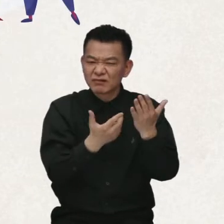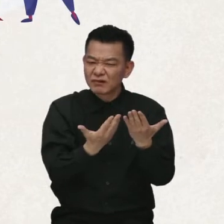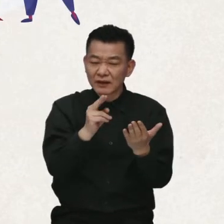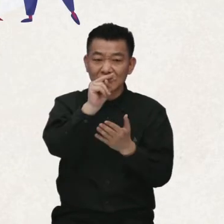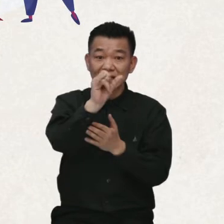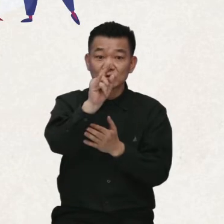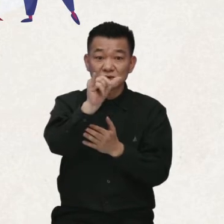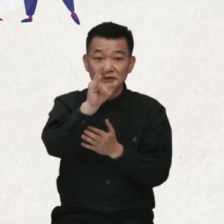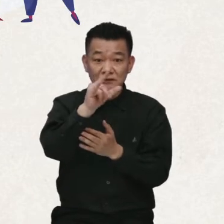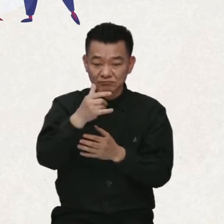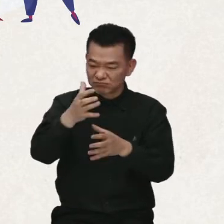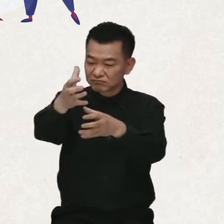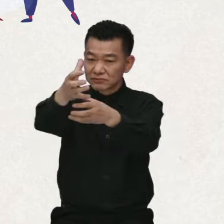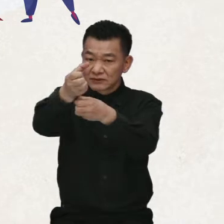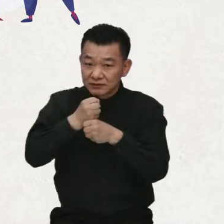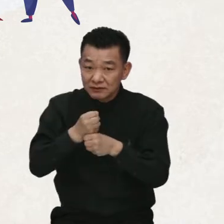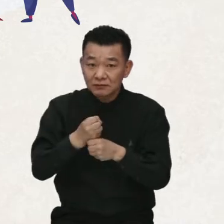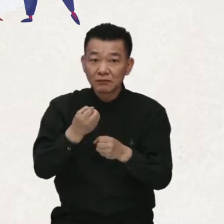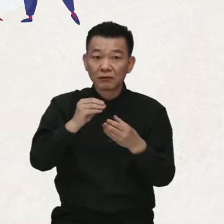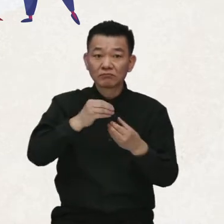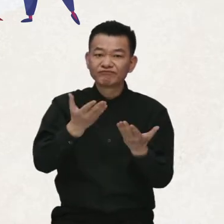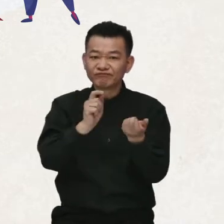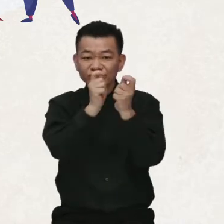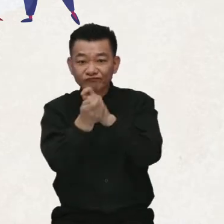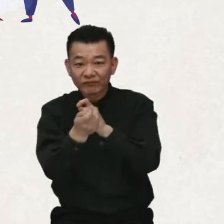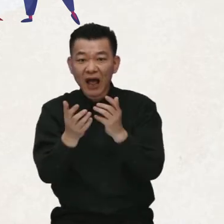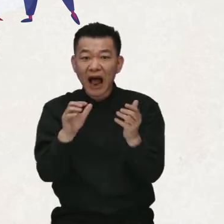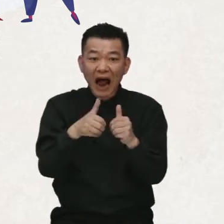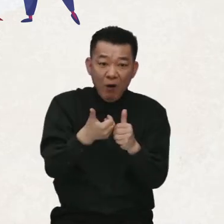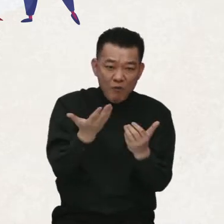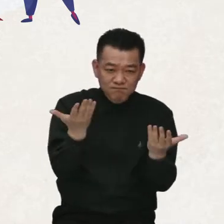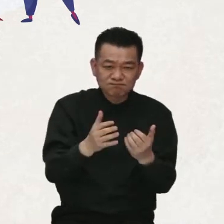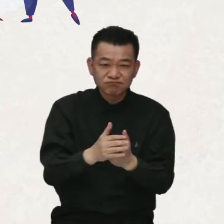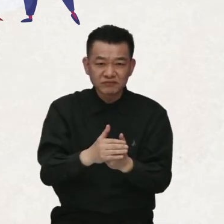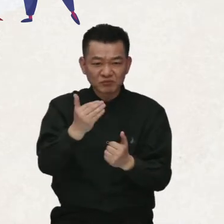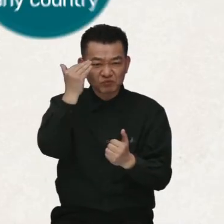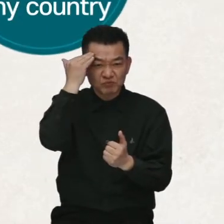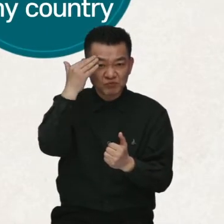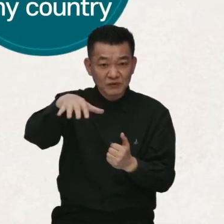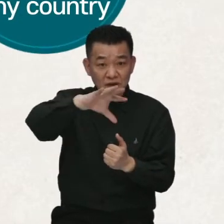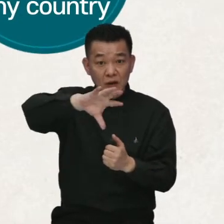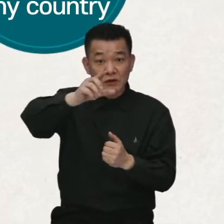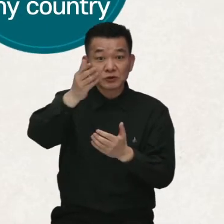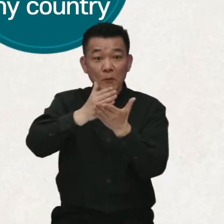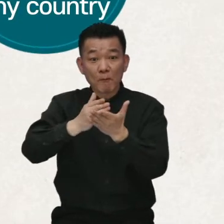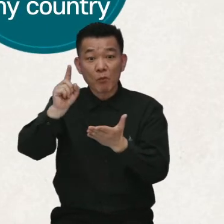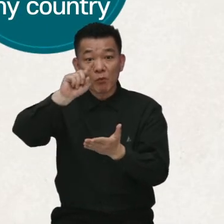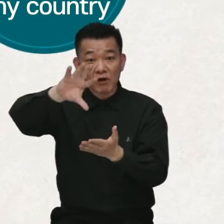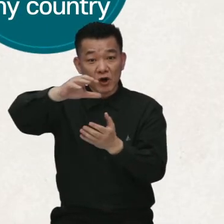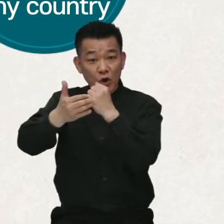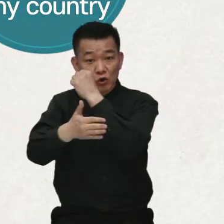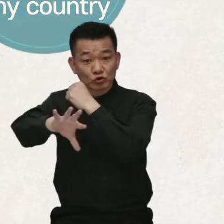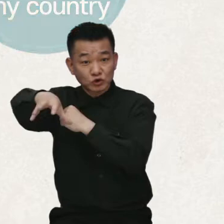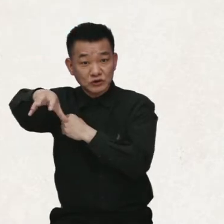Specifically, they have the right to acquire and change a nationality, and are free to leave or enter any country.